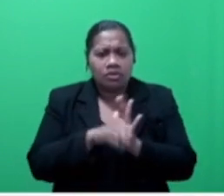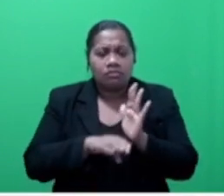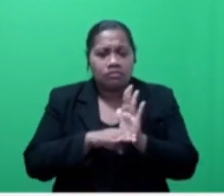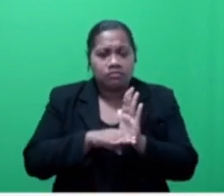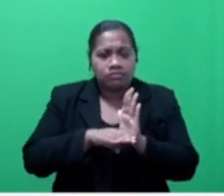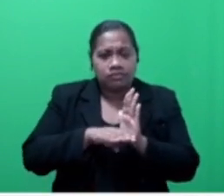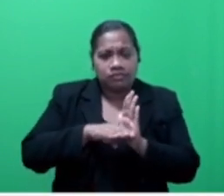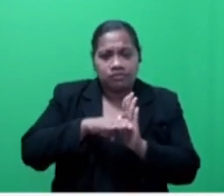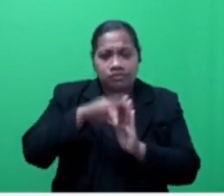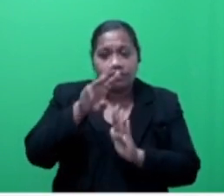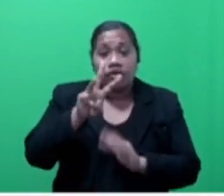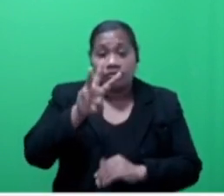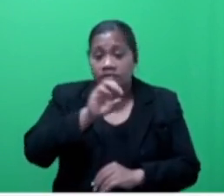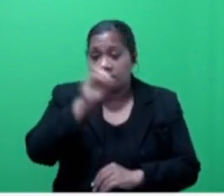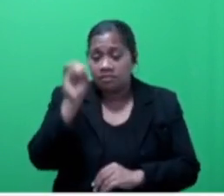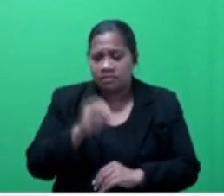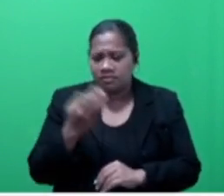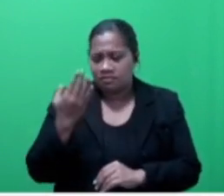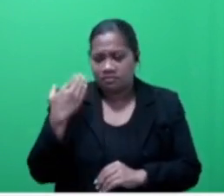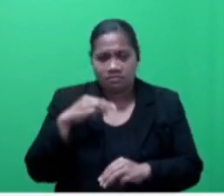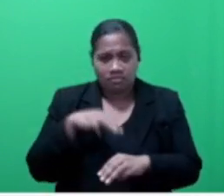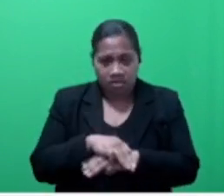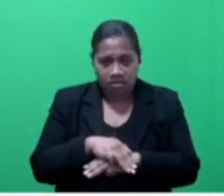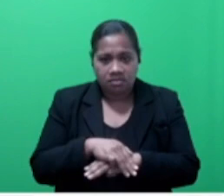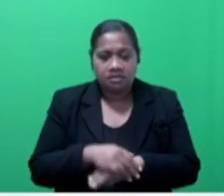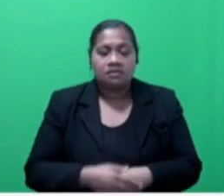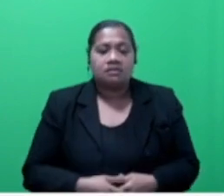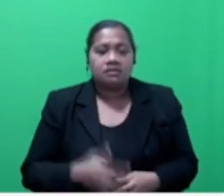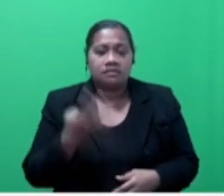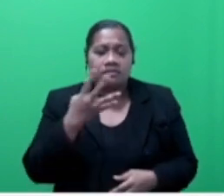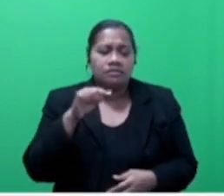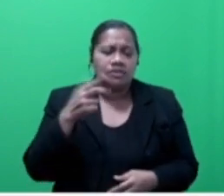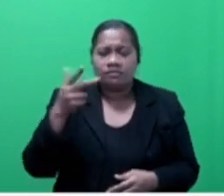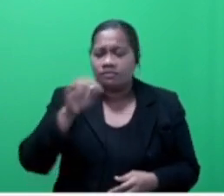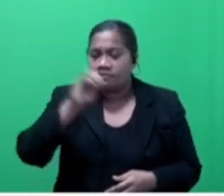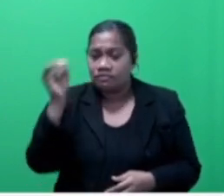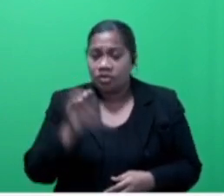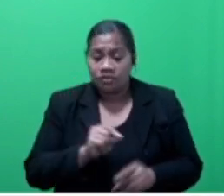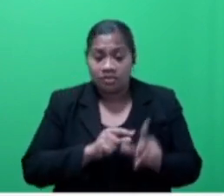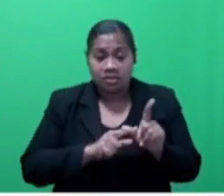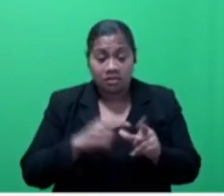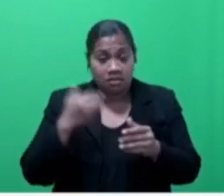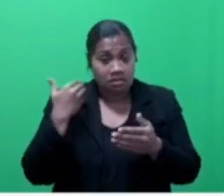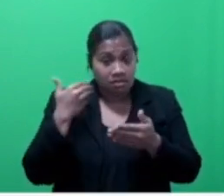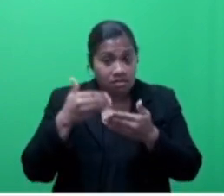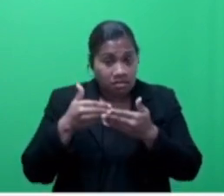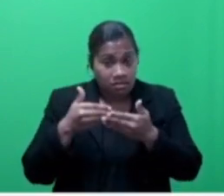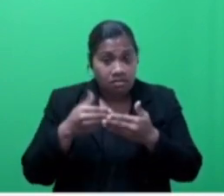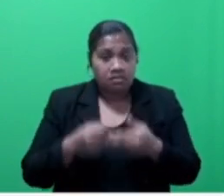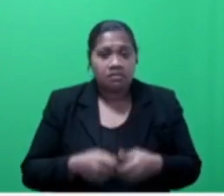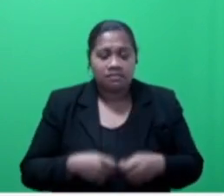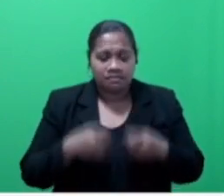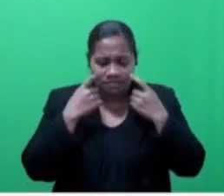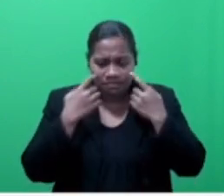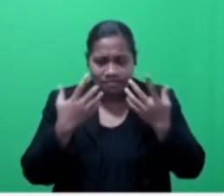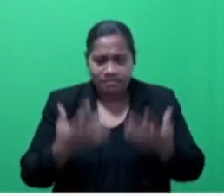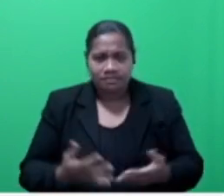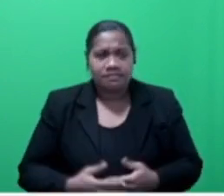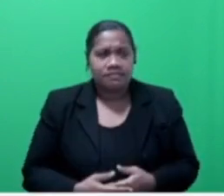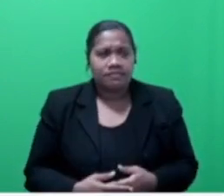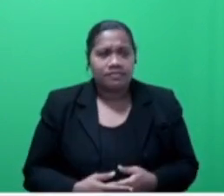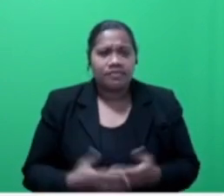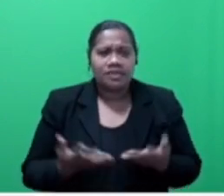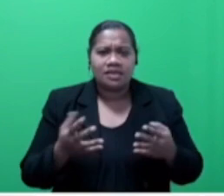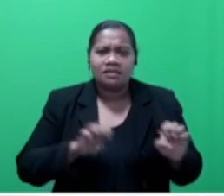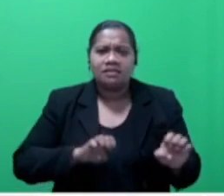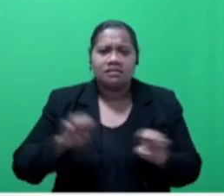the previous month, and 14.8% from a year ago, reflecting disruptions in the Black Sea region that could potentially hinder exports from